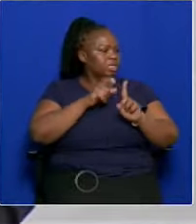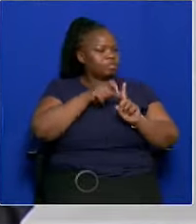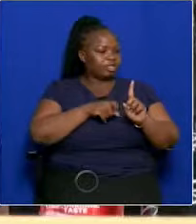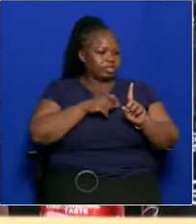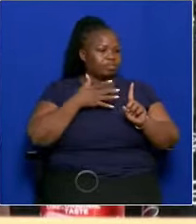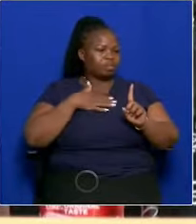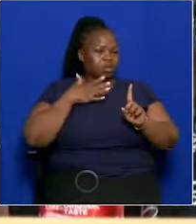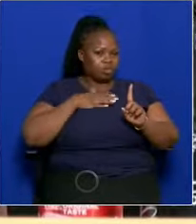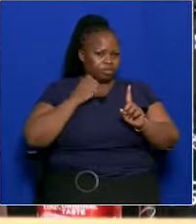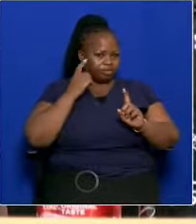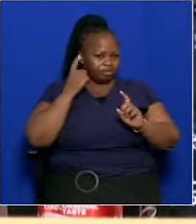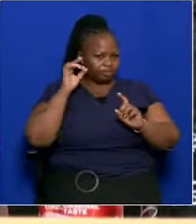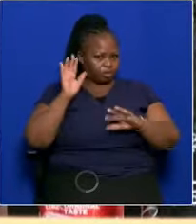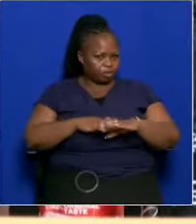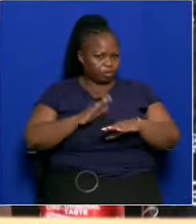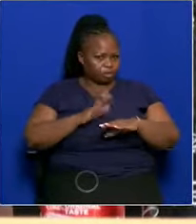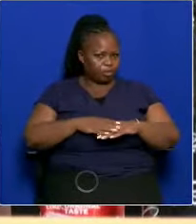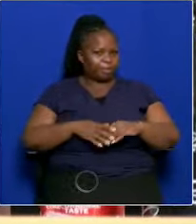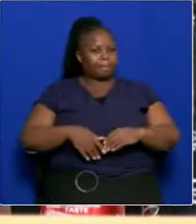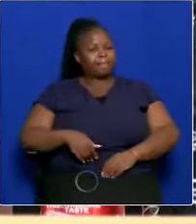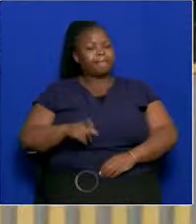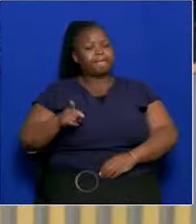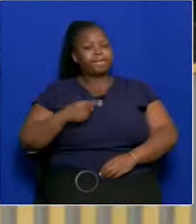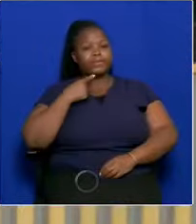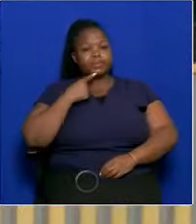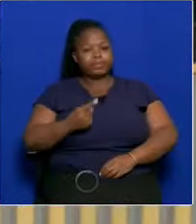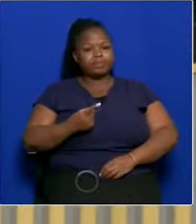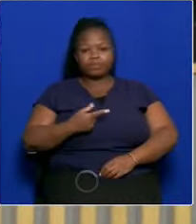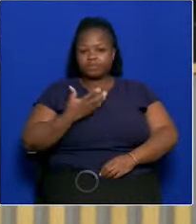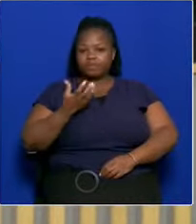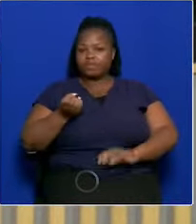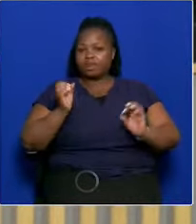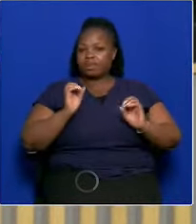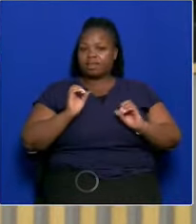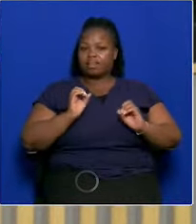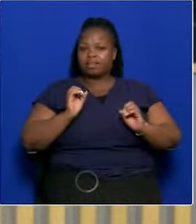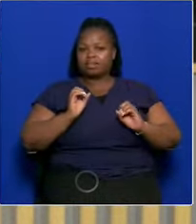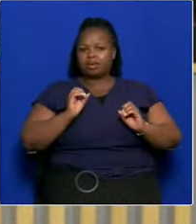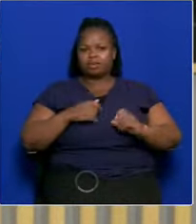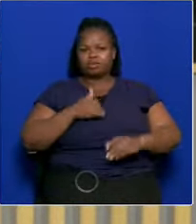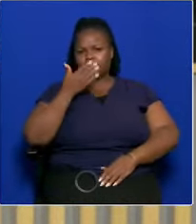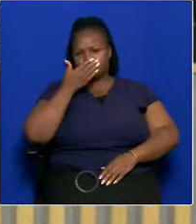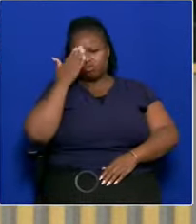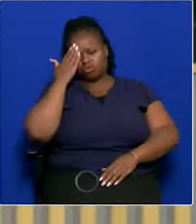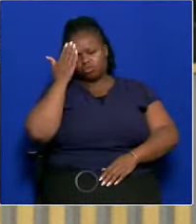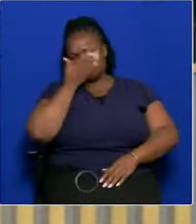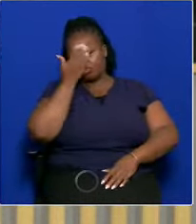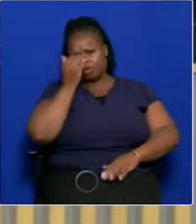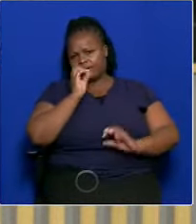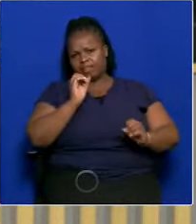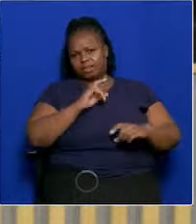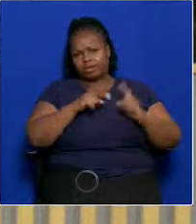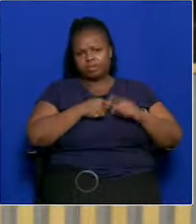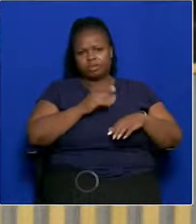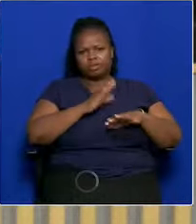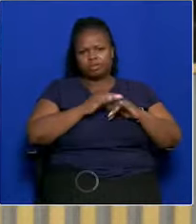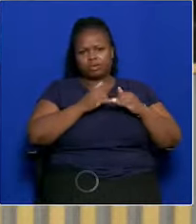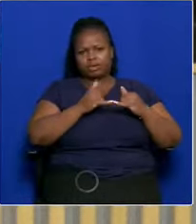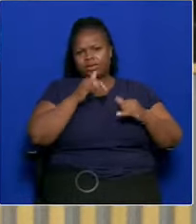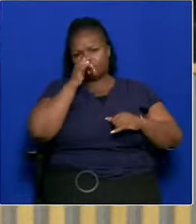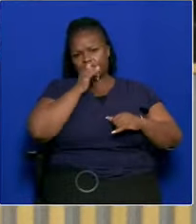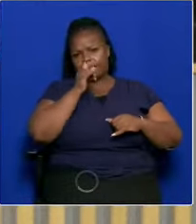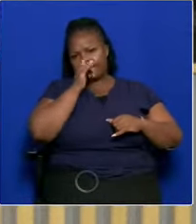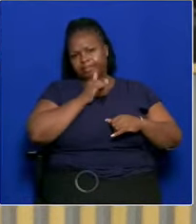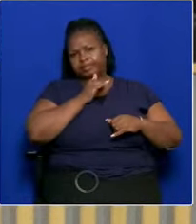You say you had nothing to do and you knew nothing about the cybercrime, and I think the other complaint